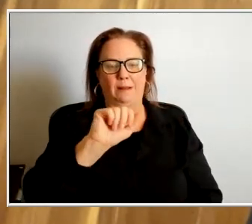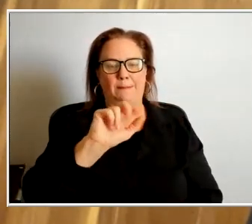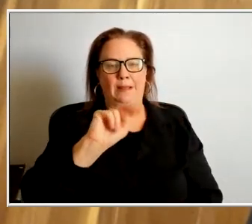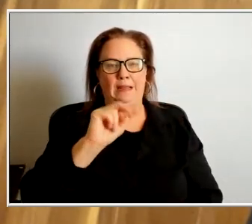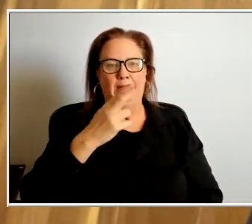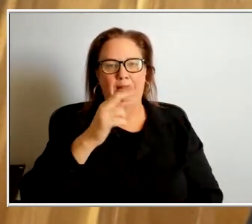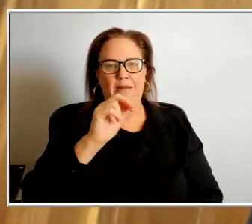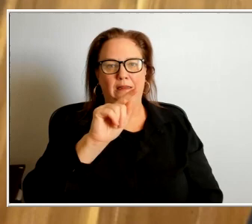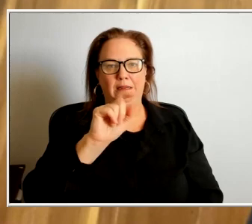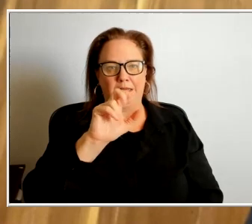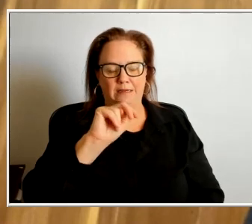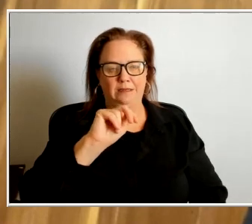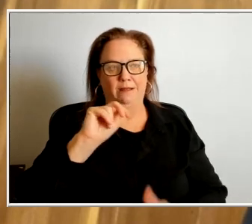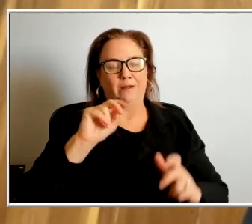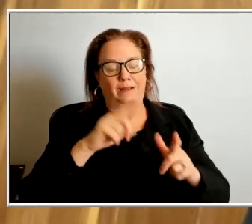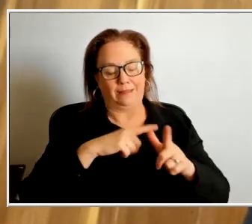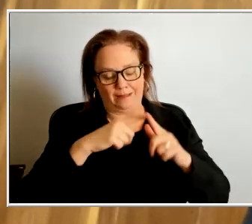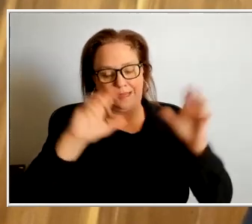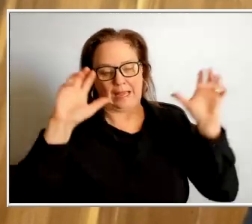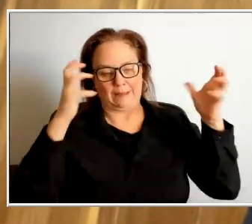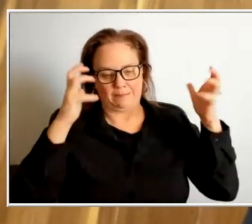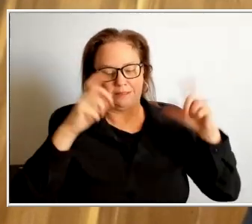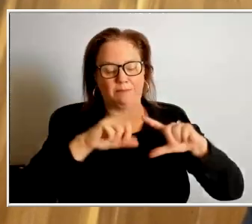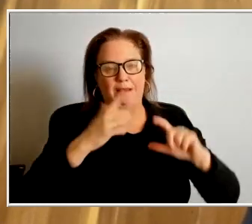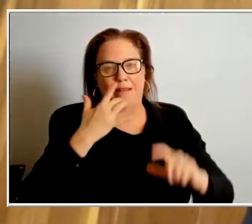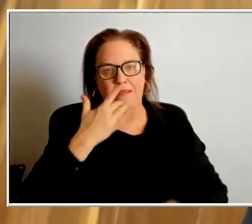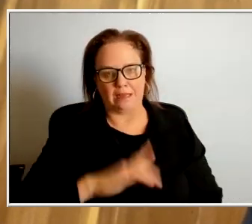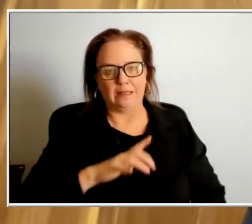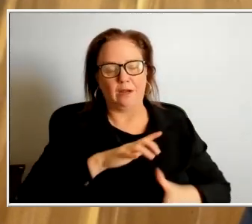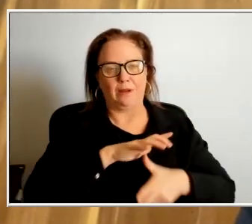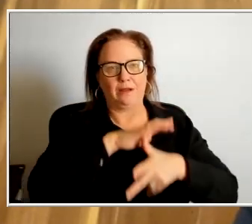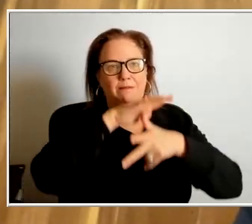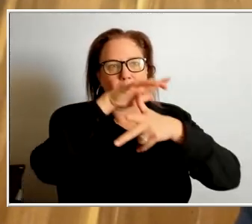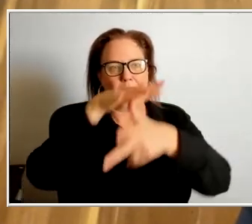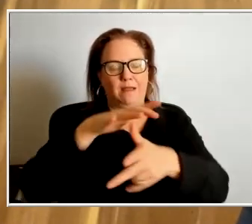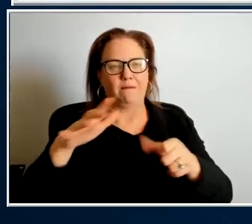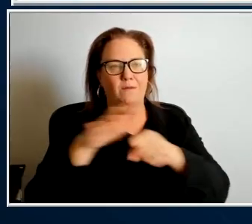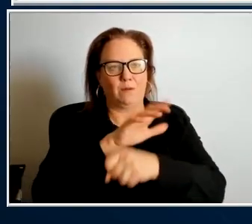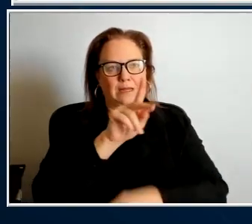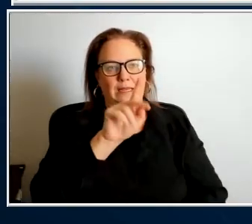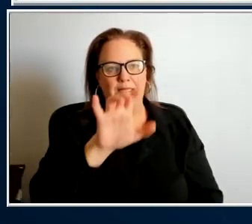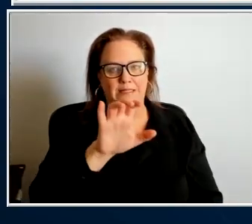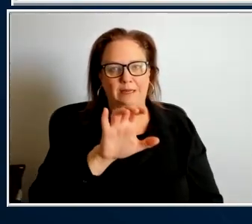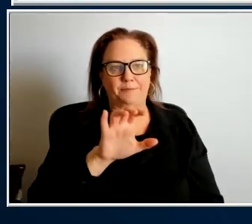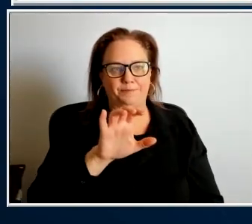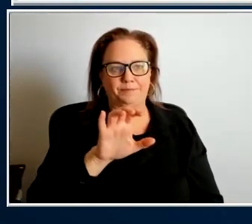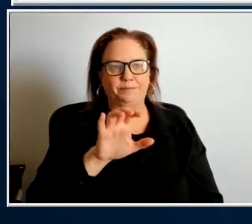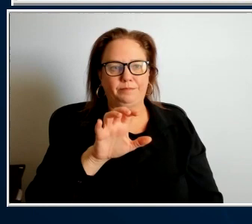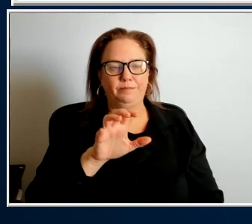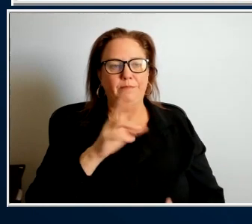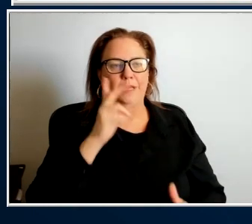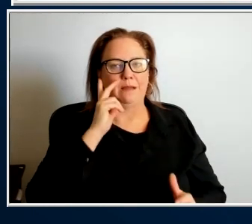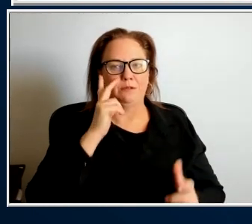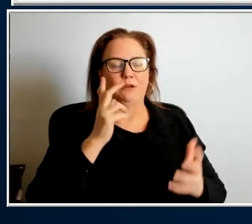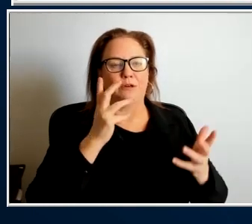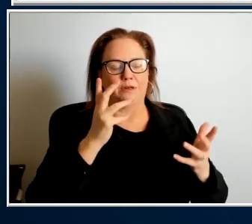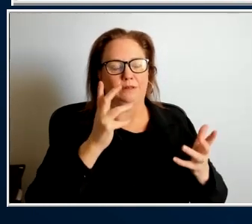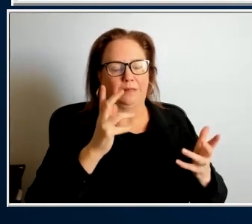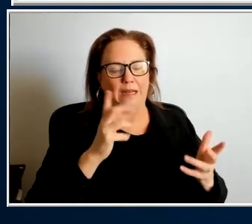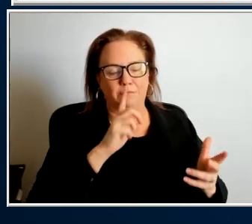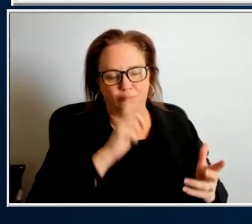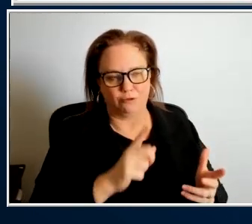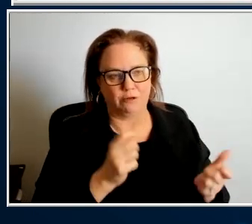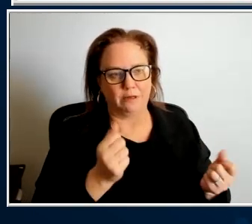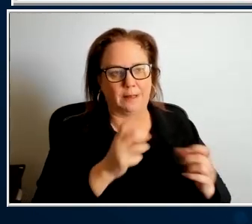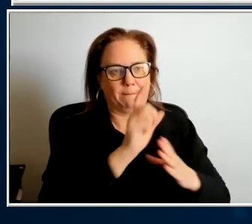we would have had to take in an ambulance. But luckily, we were able to fly the whole way. And I'm sure a lot of details happened between the moment